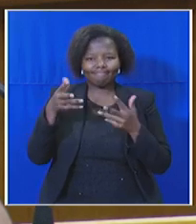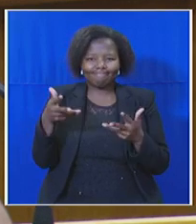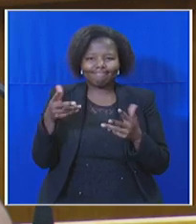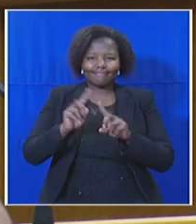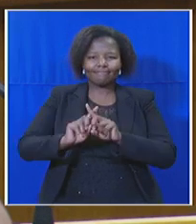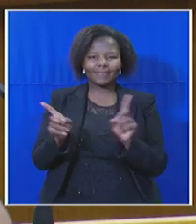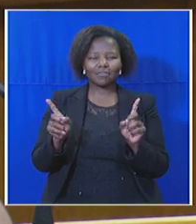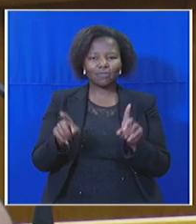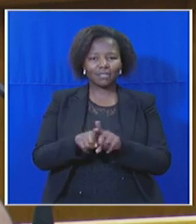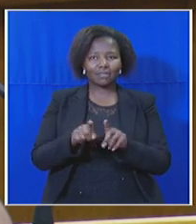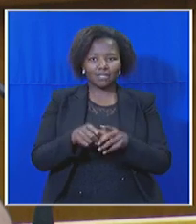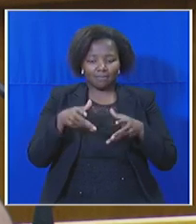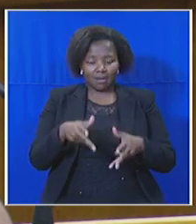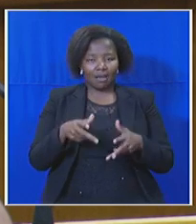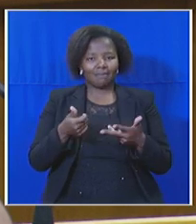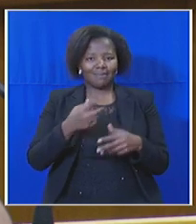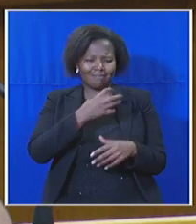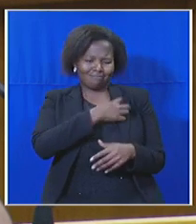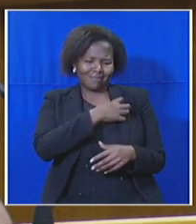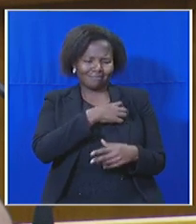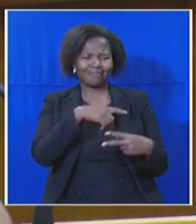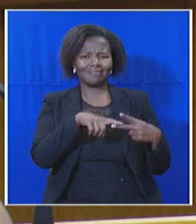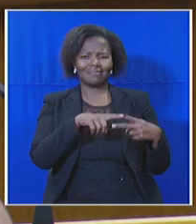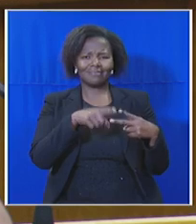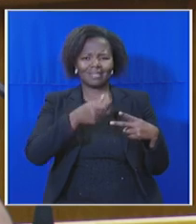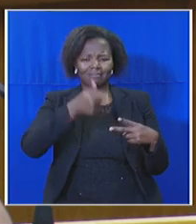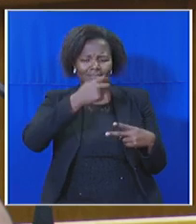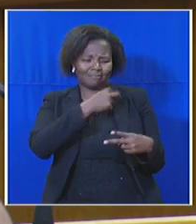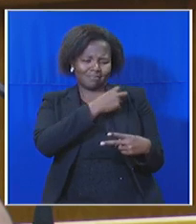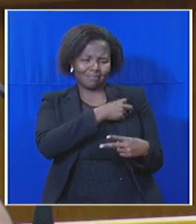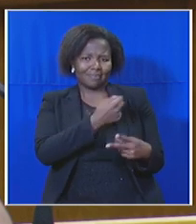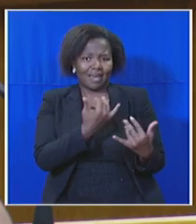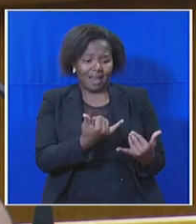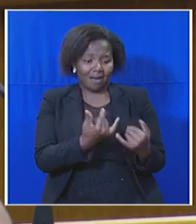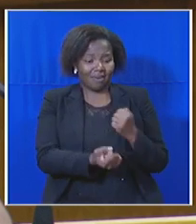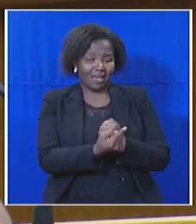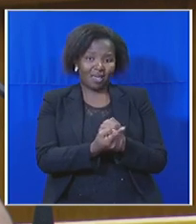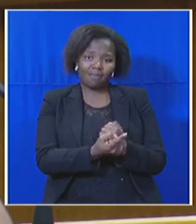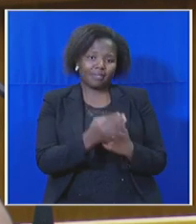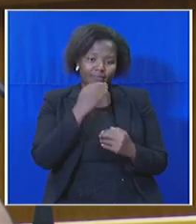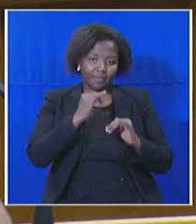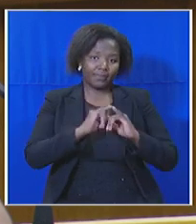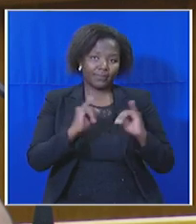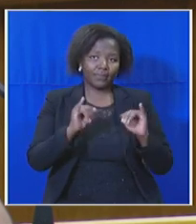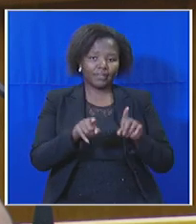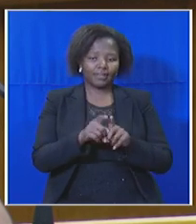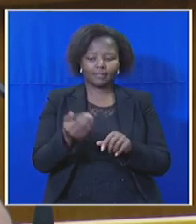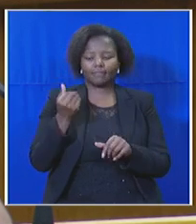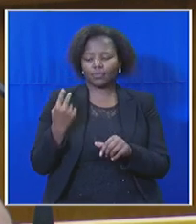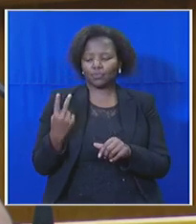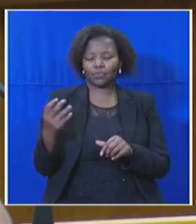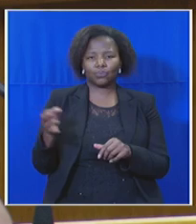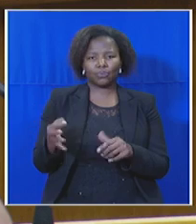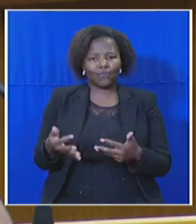various revolving door police ministers and national police commissioners, the latest one of whom has inevitably gone down the road followed by the previous two.